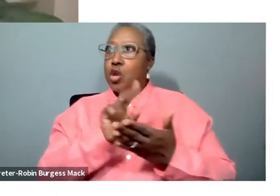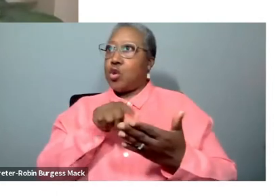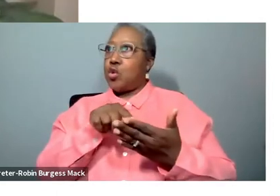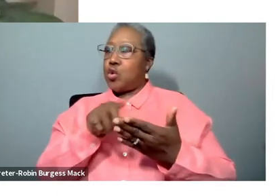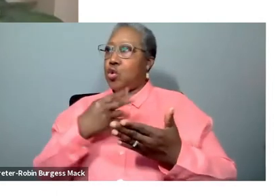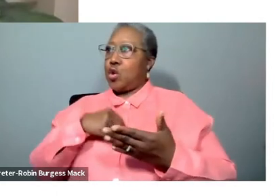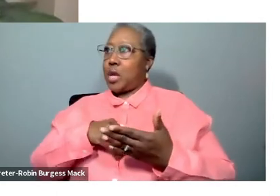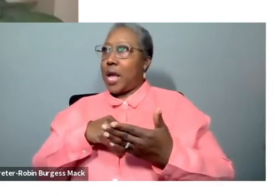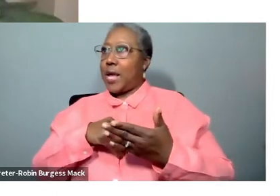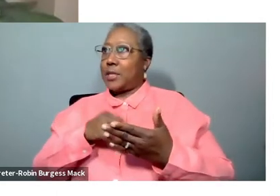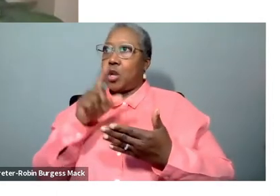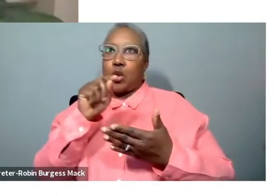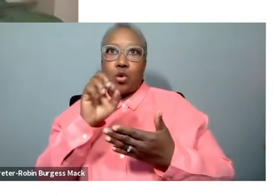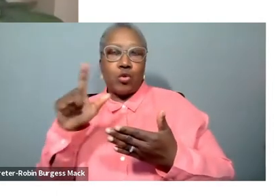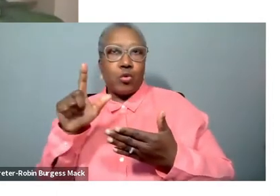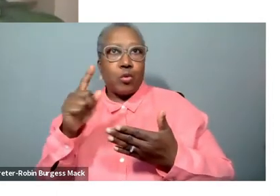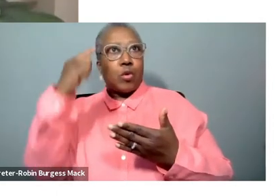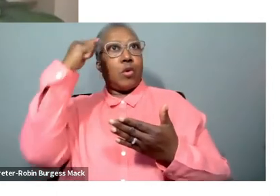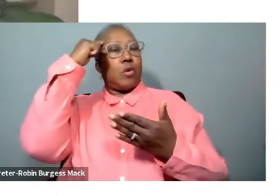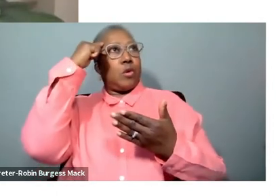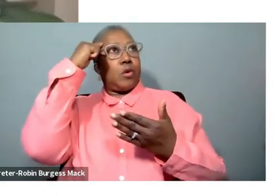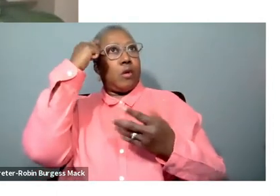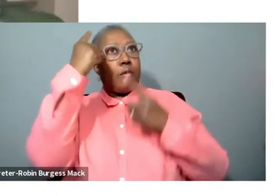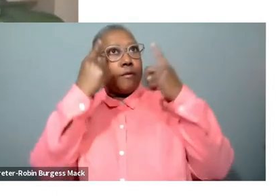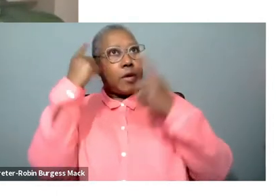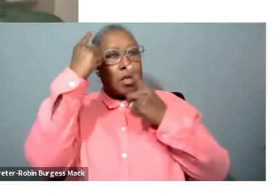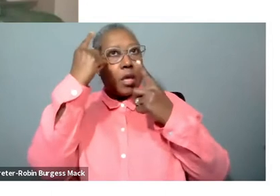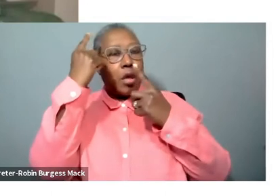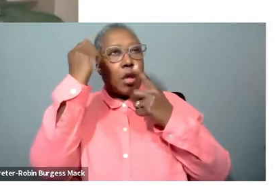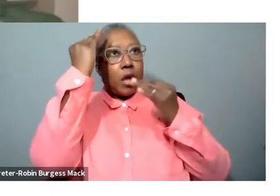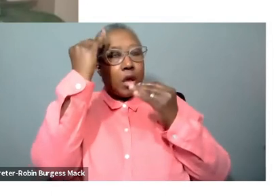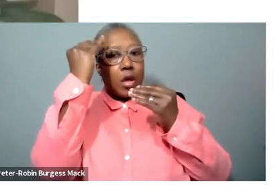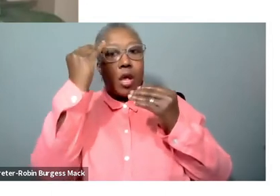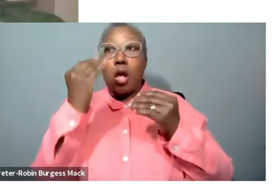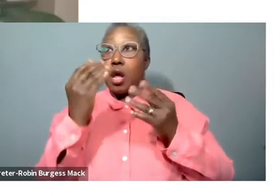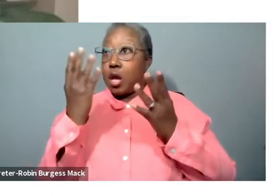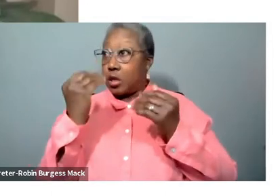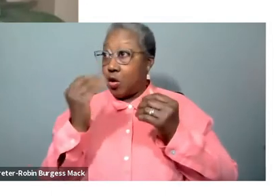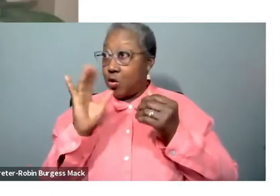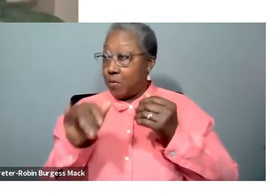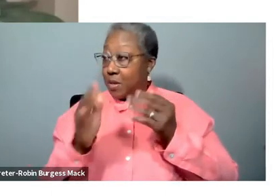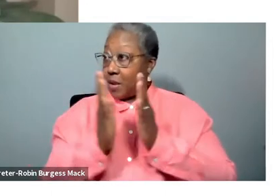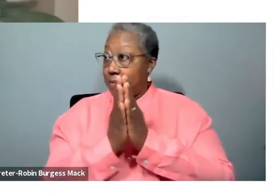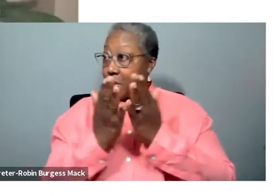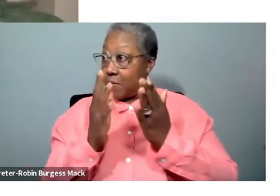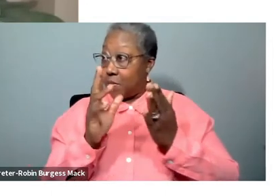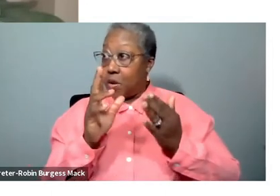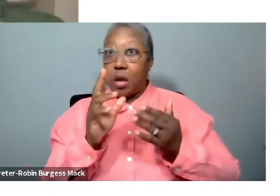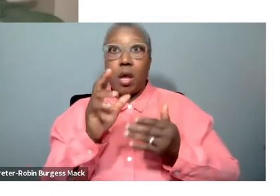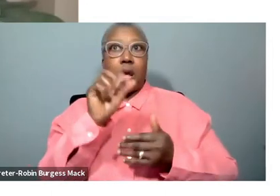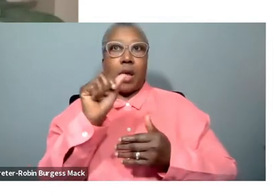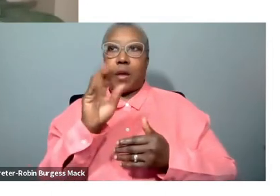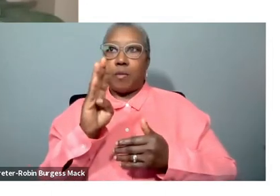an instrument to think with. And I hope that my novel, A Burning, might be such